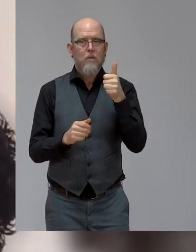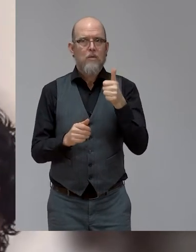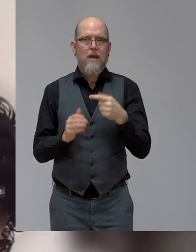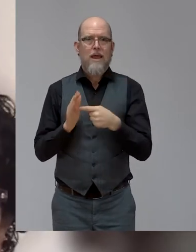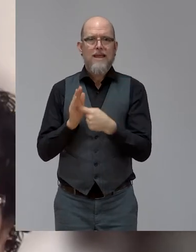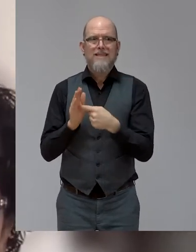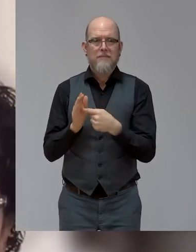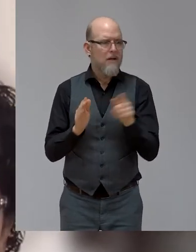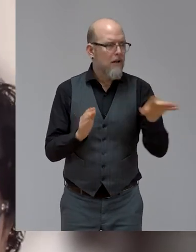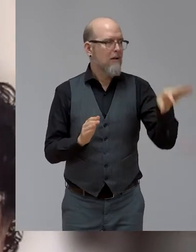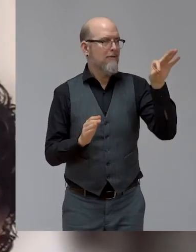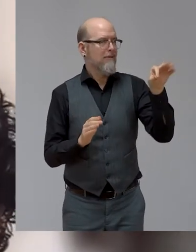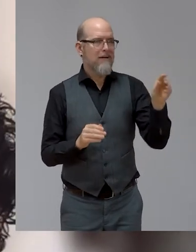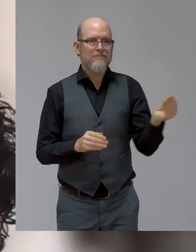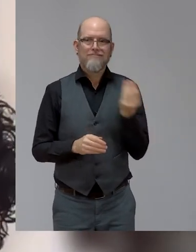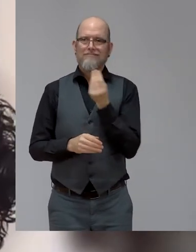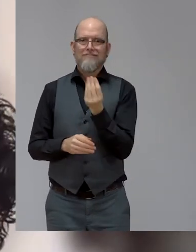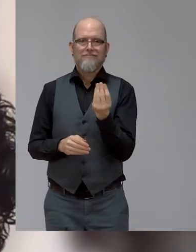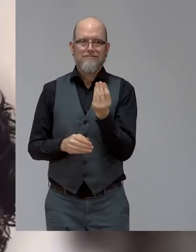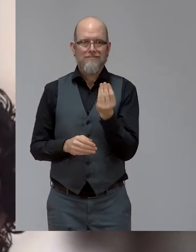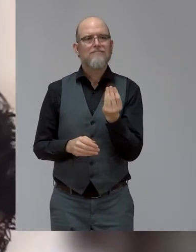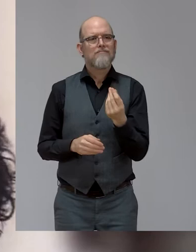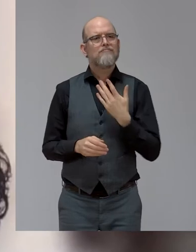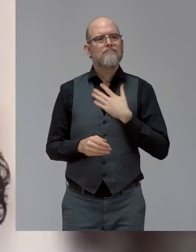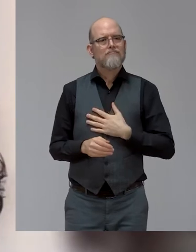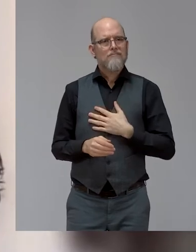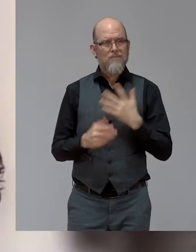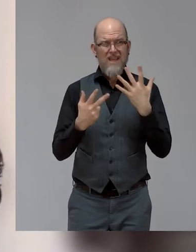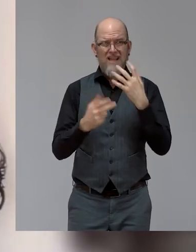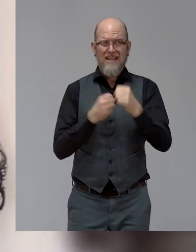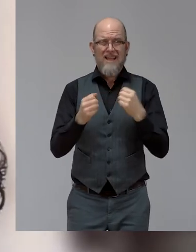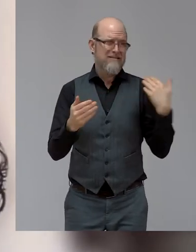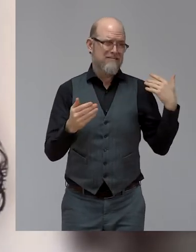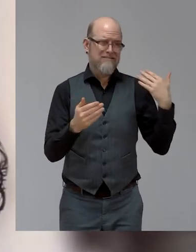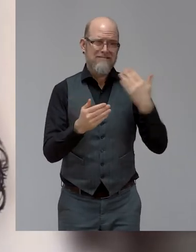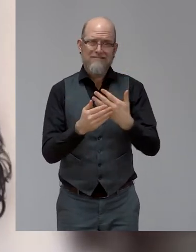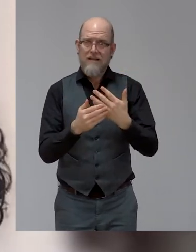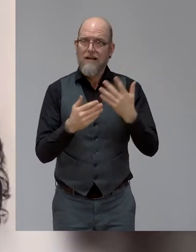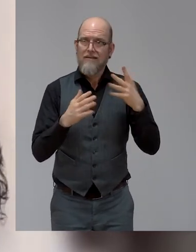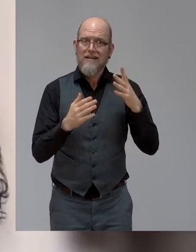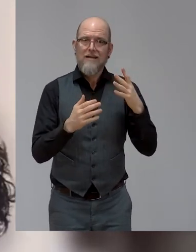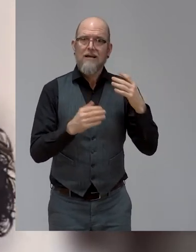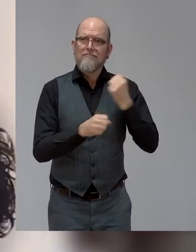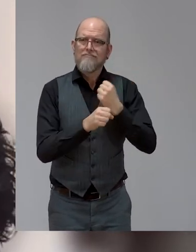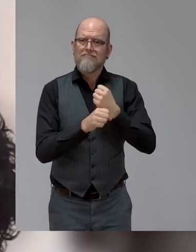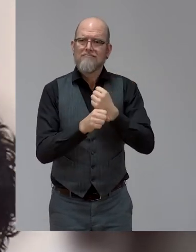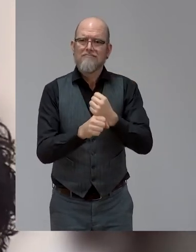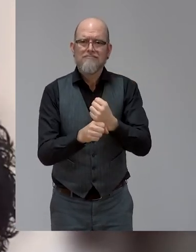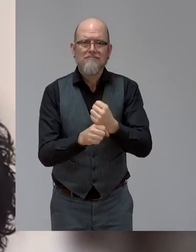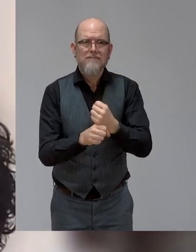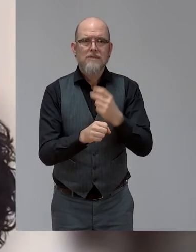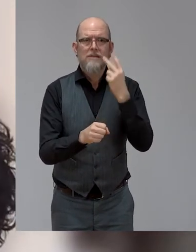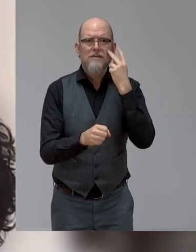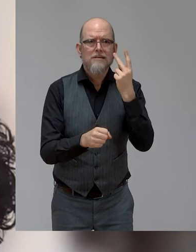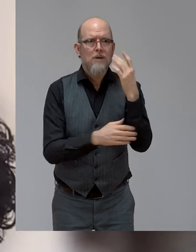implemented successfully for 8 years. This is Pacto de Productividad. This had happened in Colombia, led